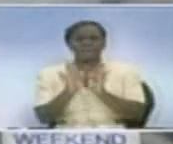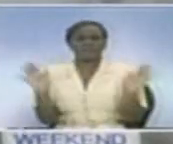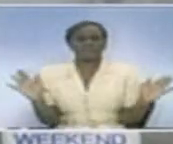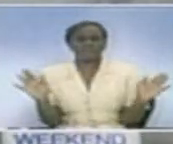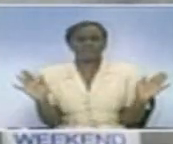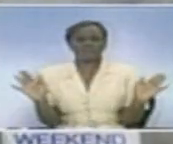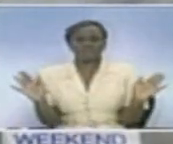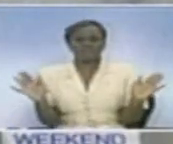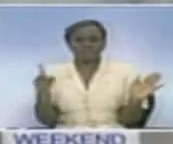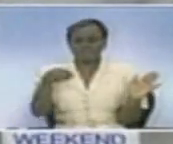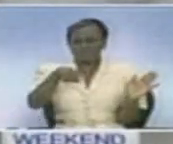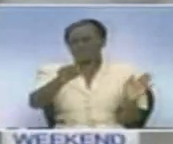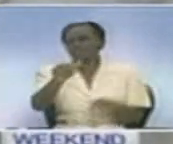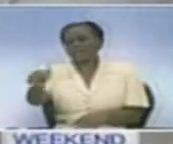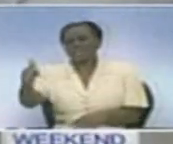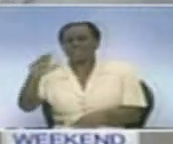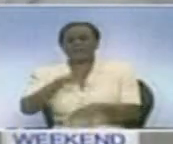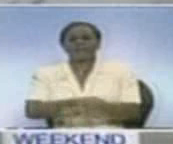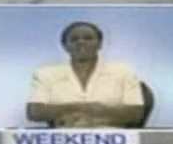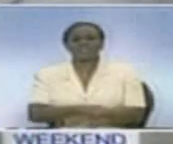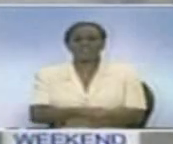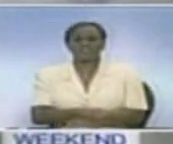Alafu watafanya na wengine.